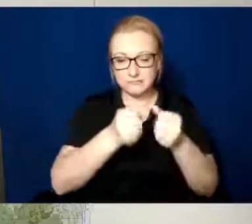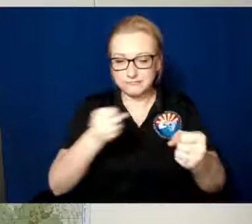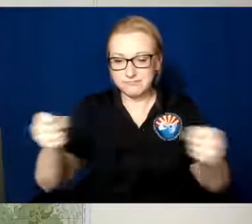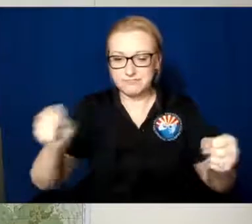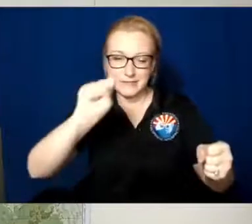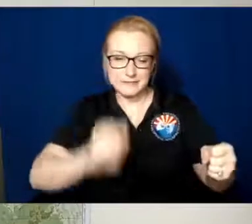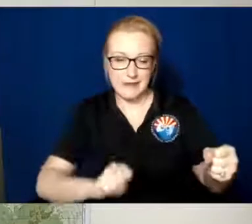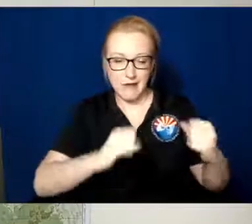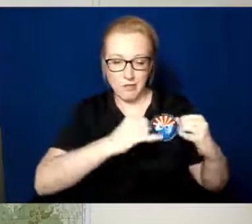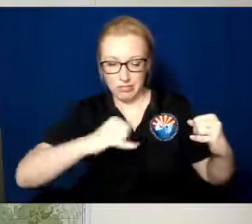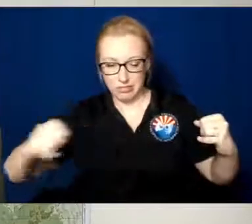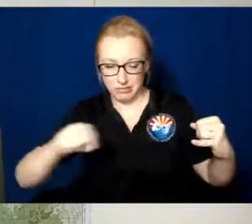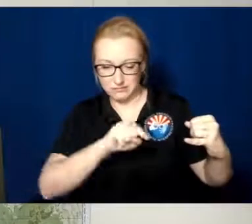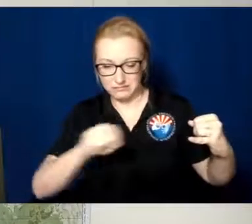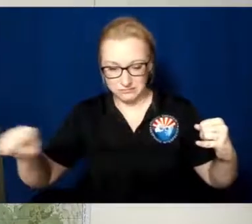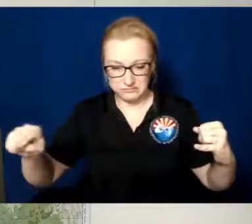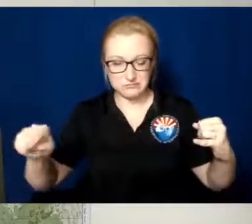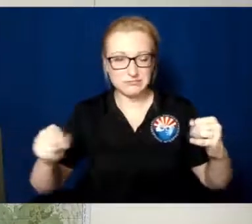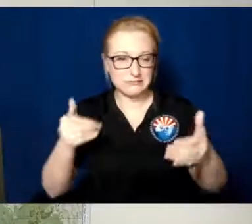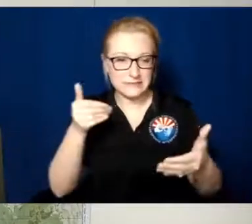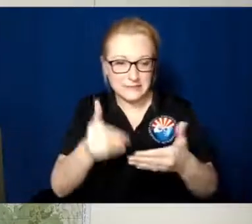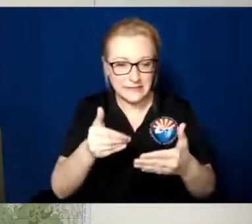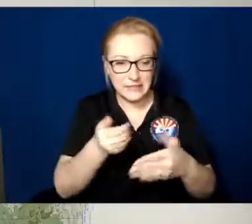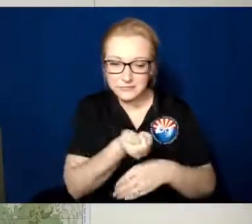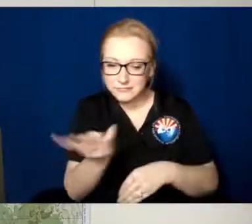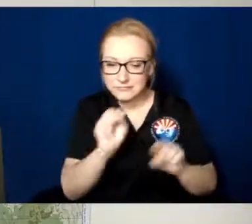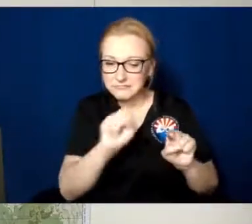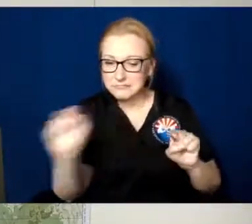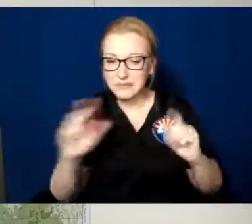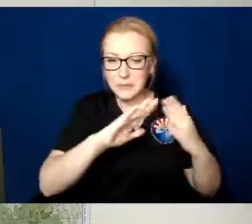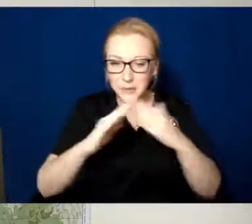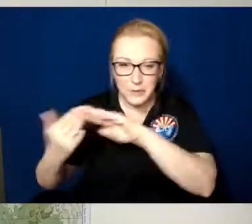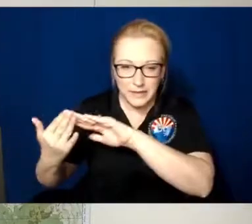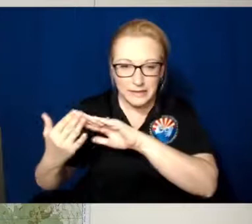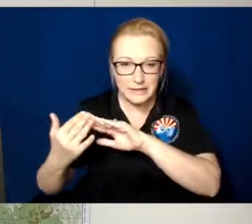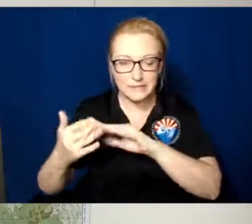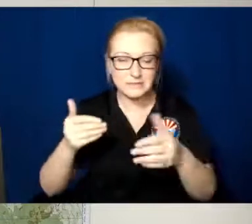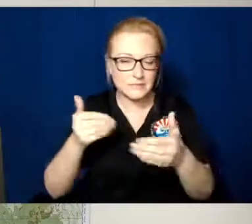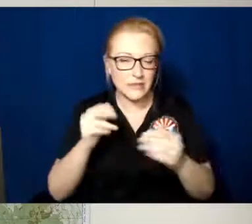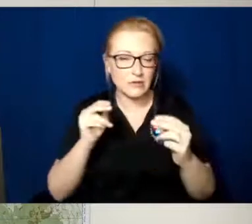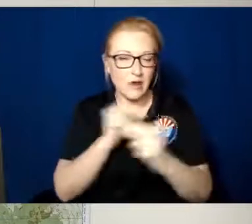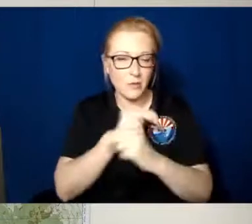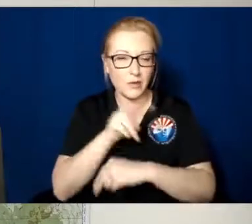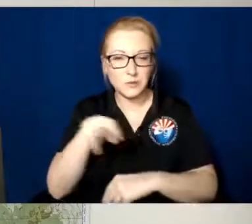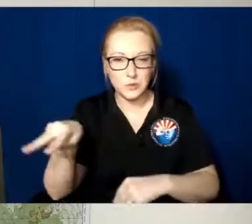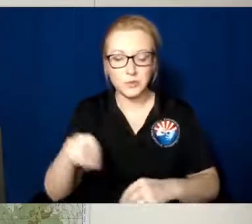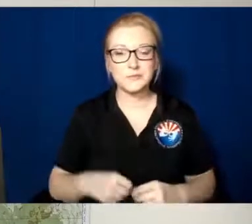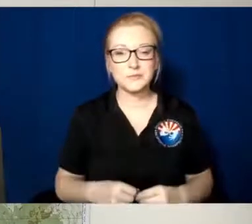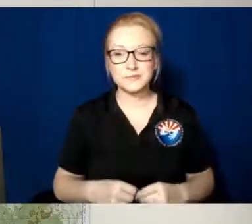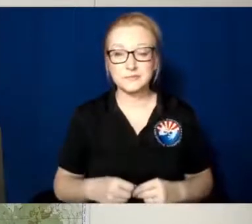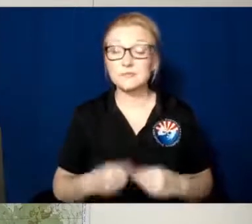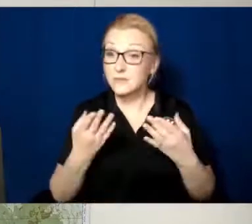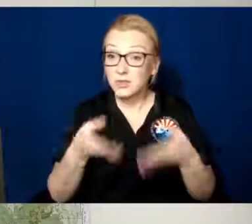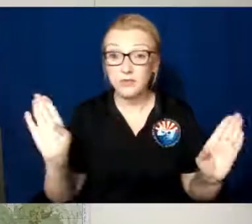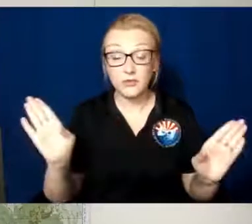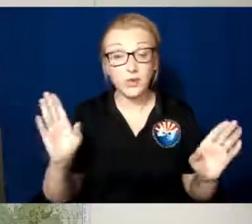the south end of the fire where the fire impacted a lot of the communities there in the 22 corridor. So